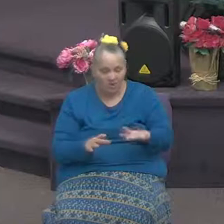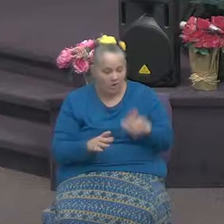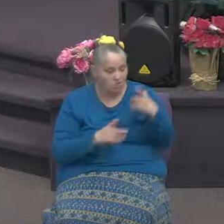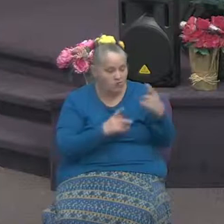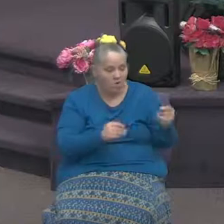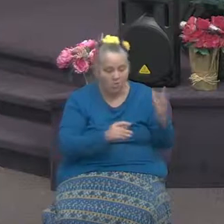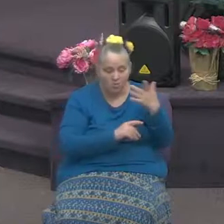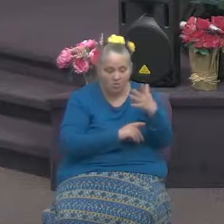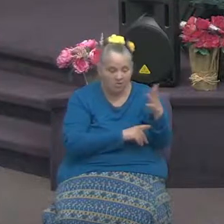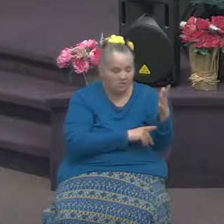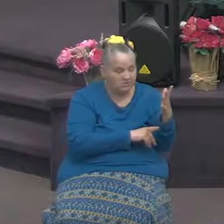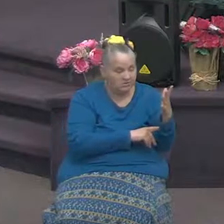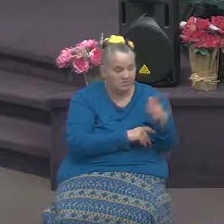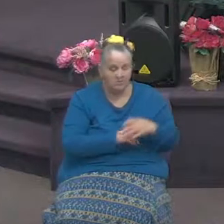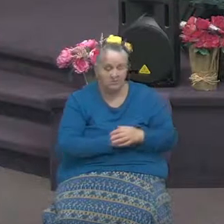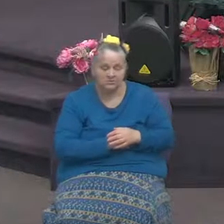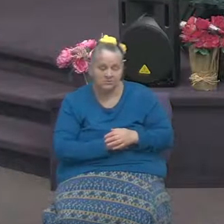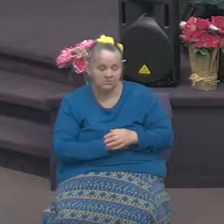the wilderness.